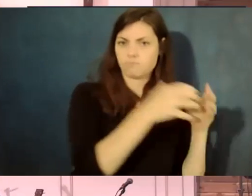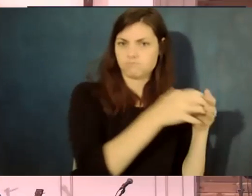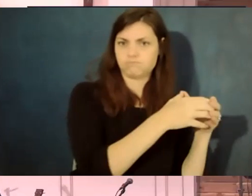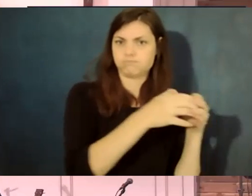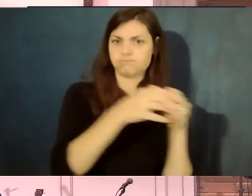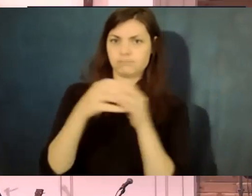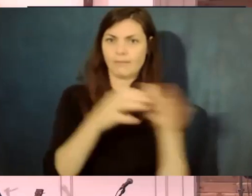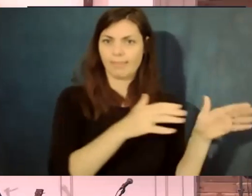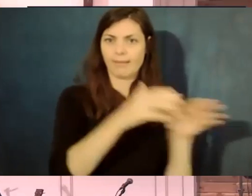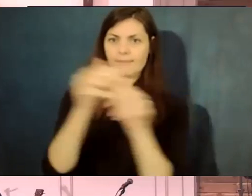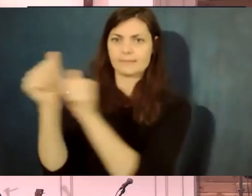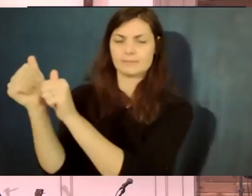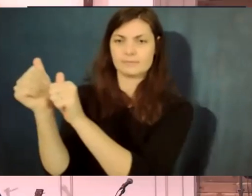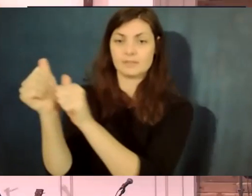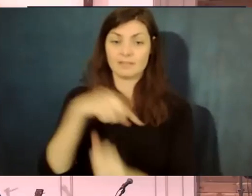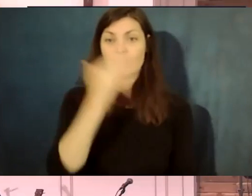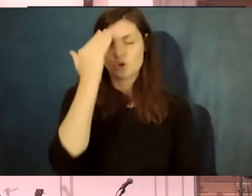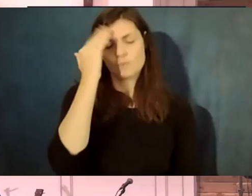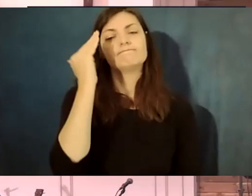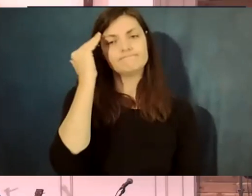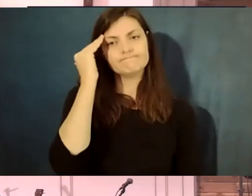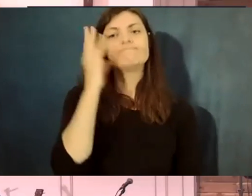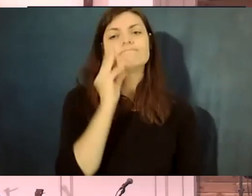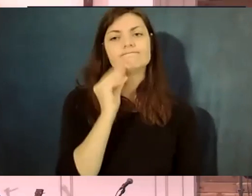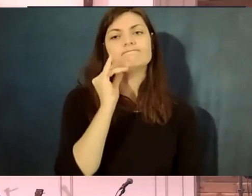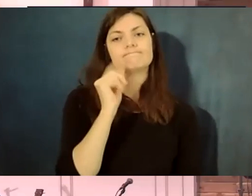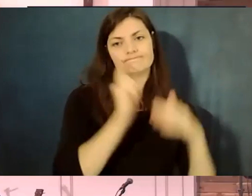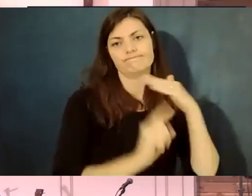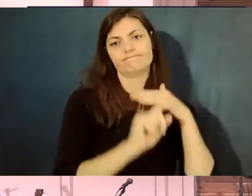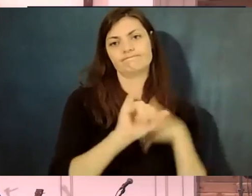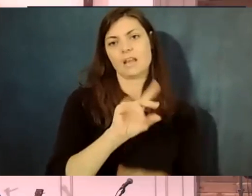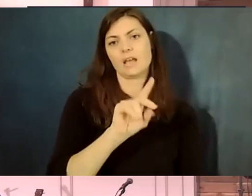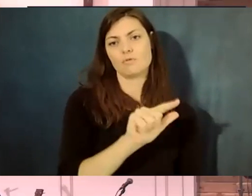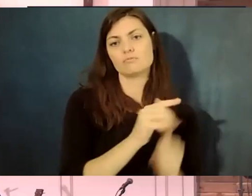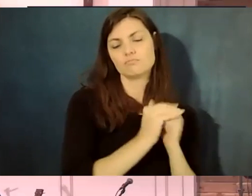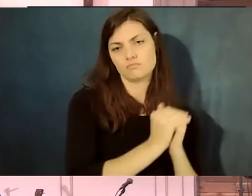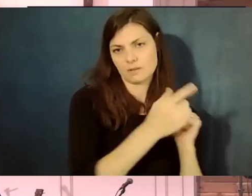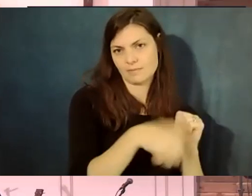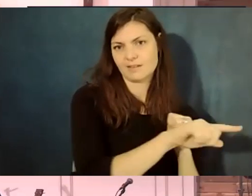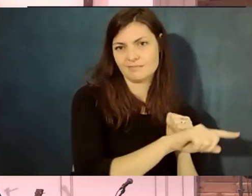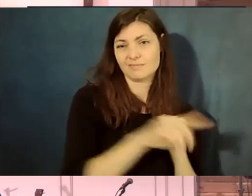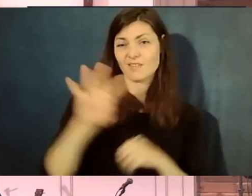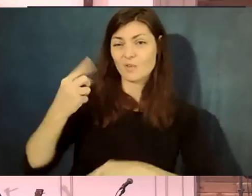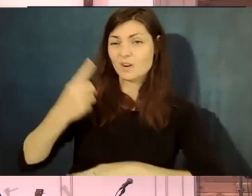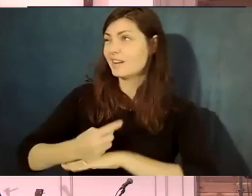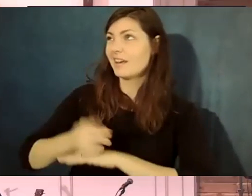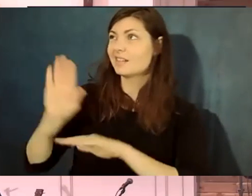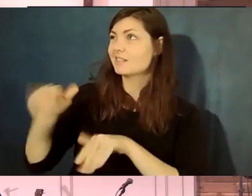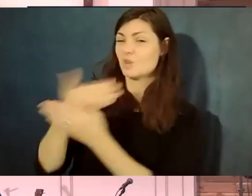And they knew idols, and they go back to those idols because they were tired of waiting 40 days, and they're already tired of waiting on